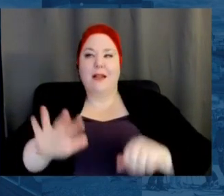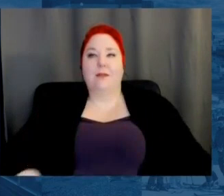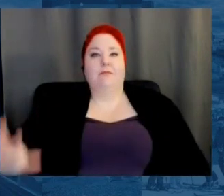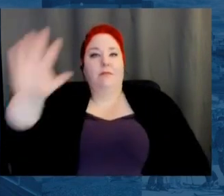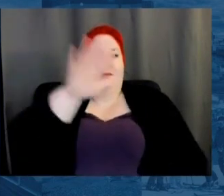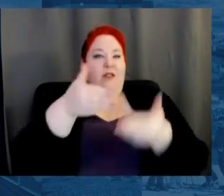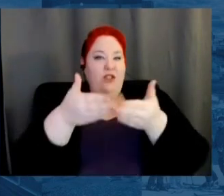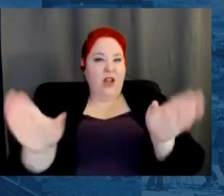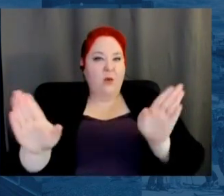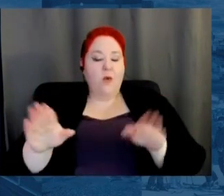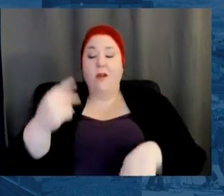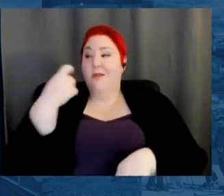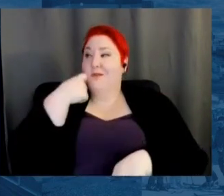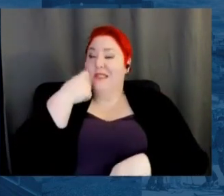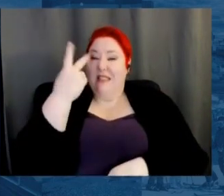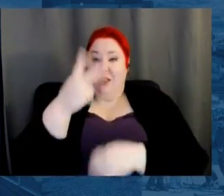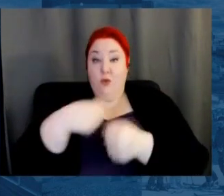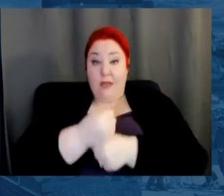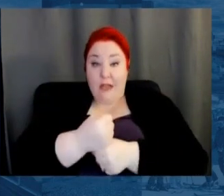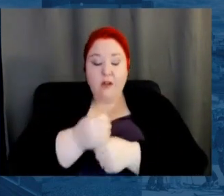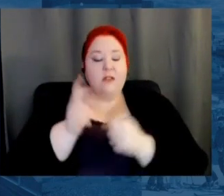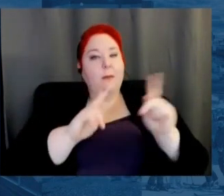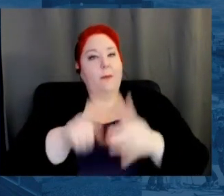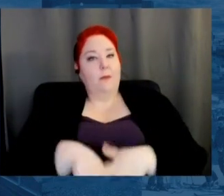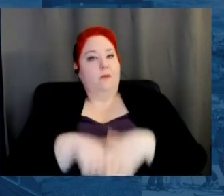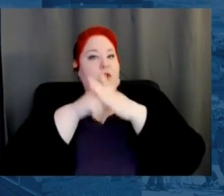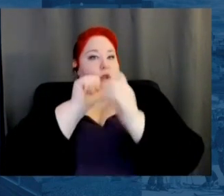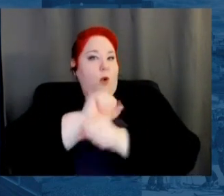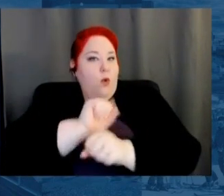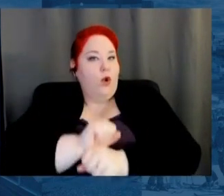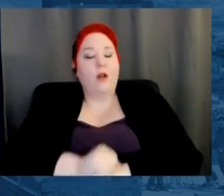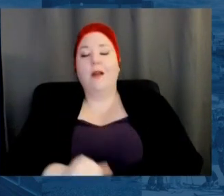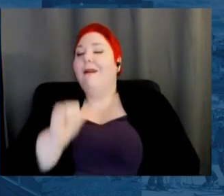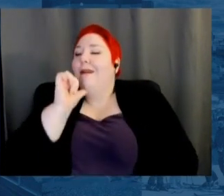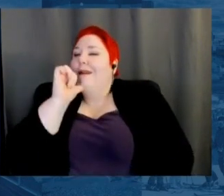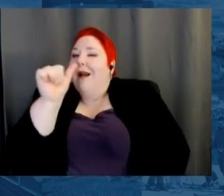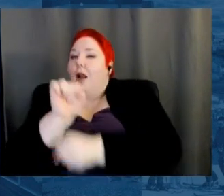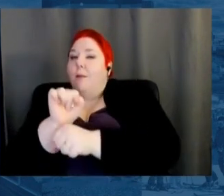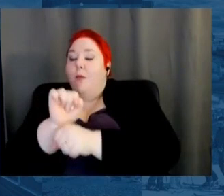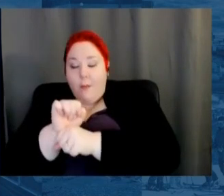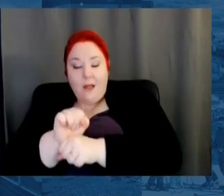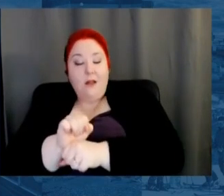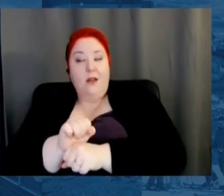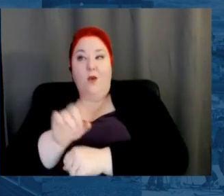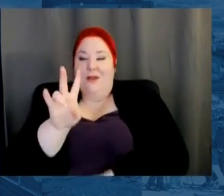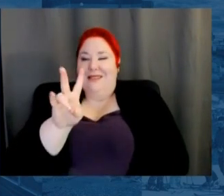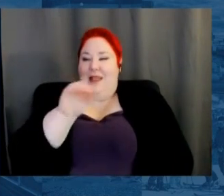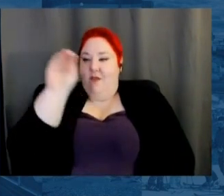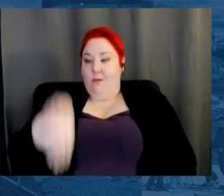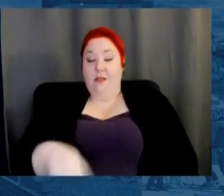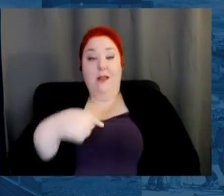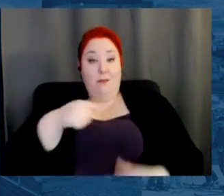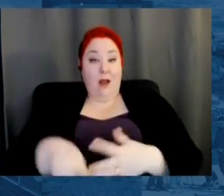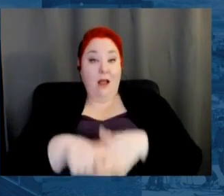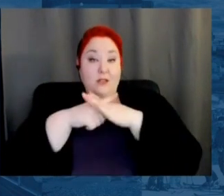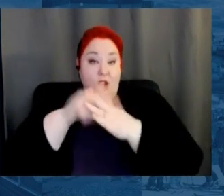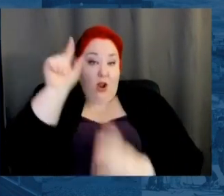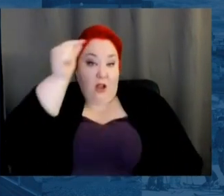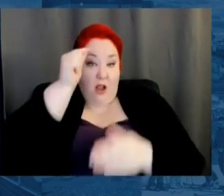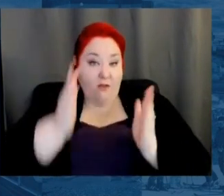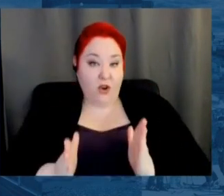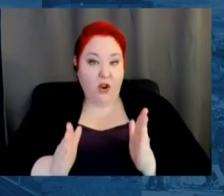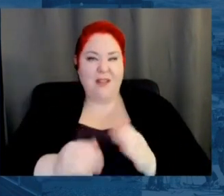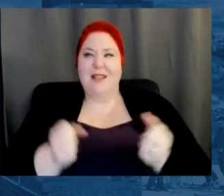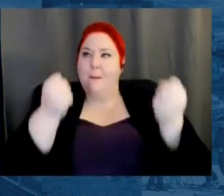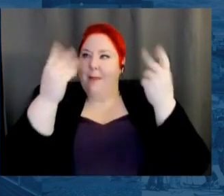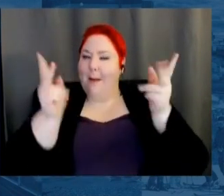you know, putting people back to work. Unemployment, when I first became governor, was 7%. It's a lot of people out of work, not